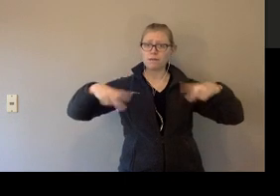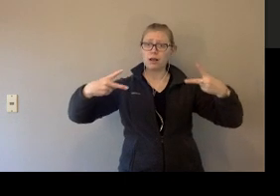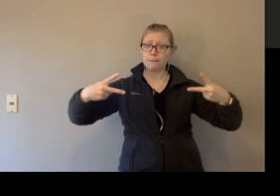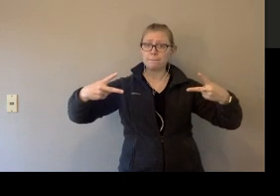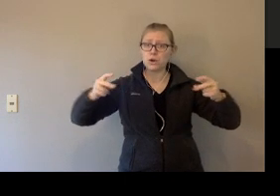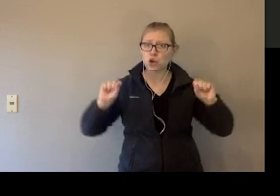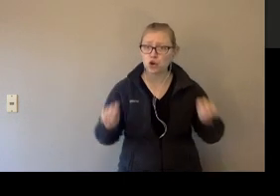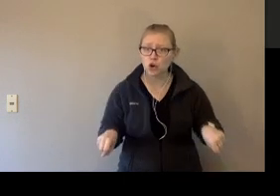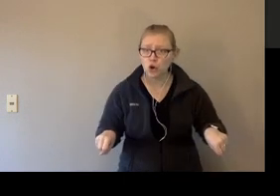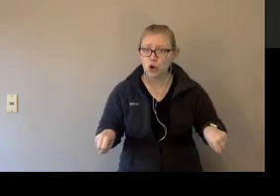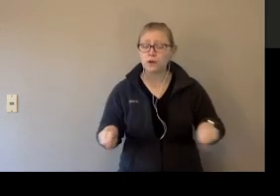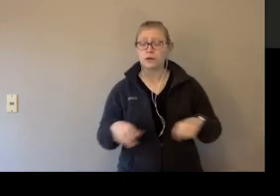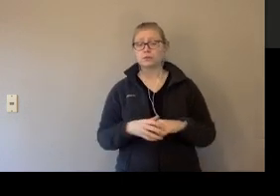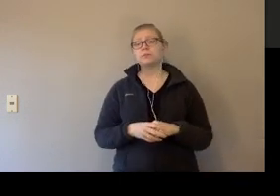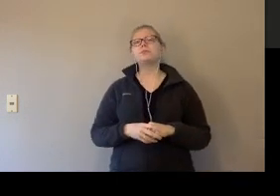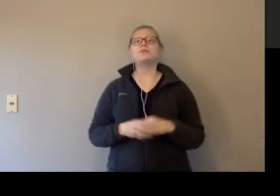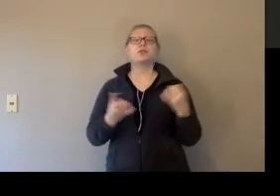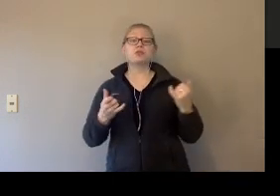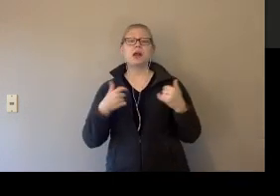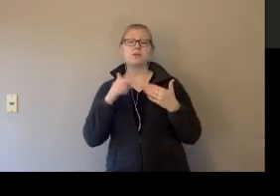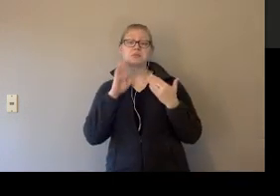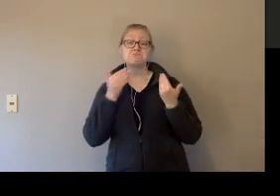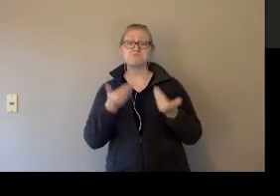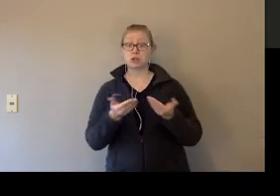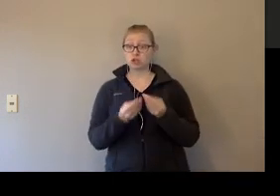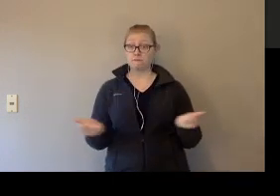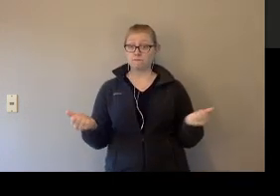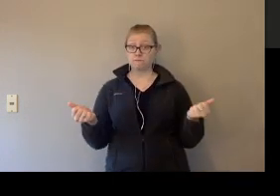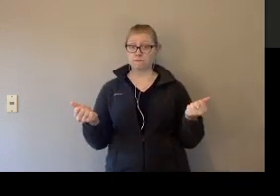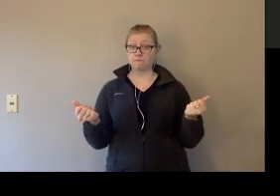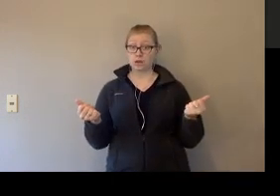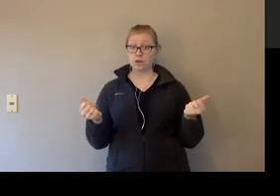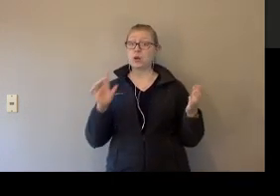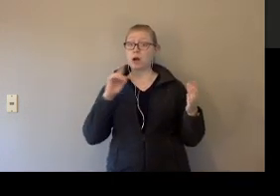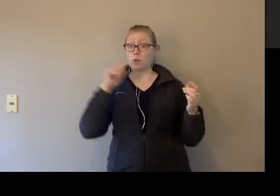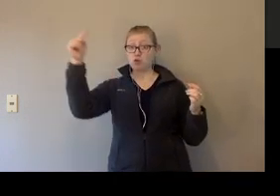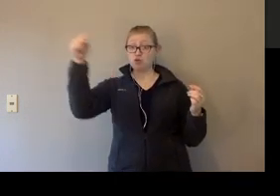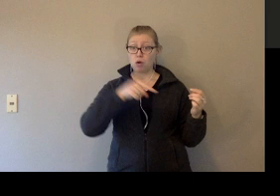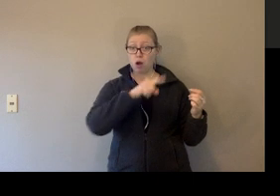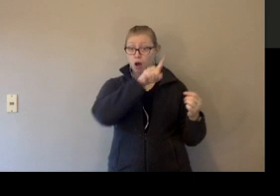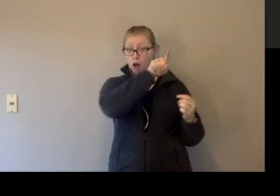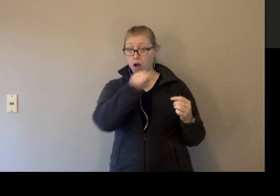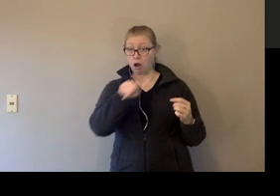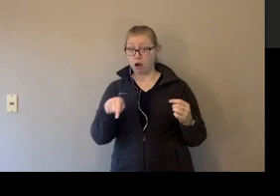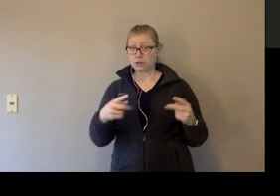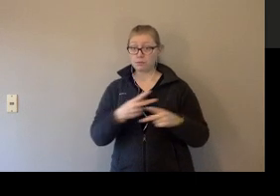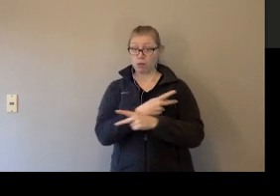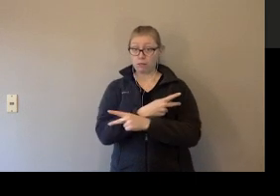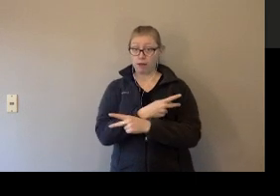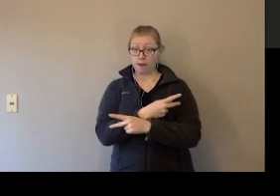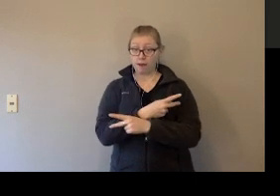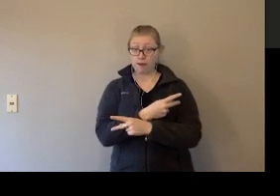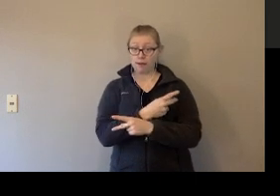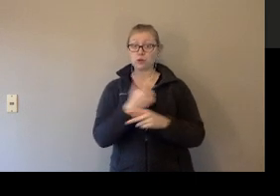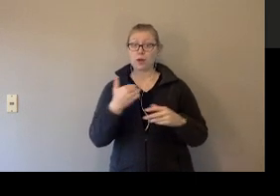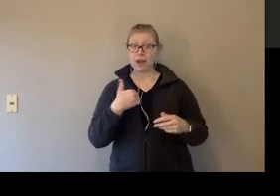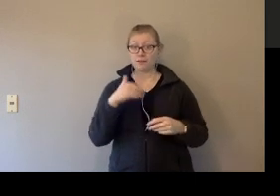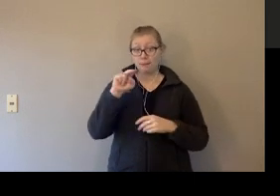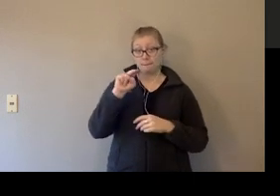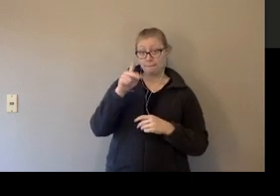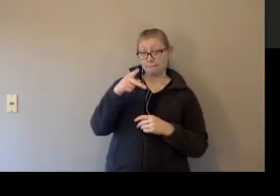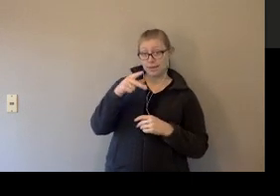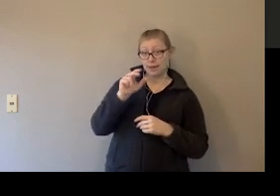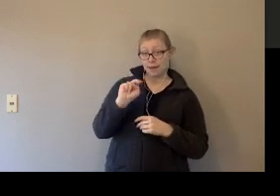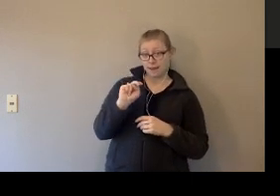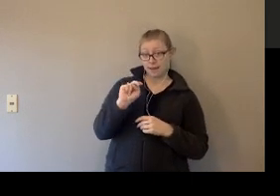well. And so now I'm just going to solve this. So I'm going to cross multiply in this proportion. And so I have Pn is going to be equal